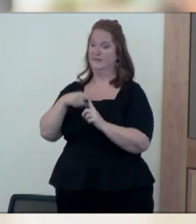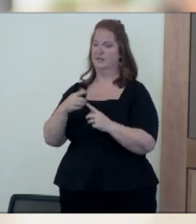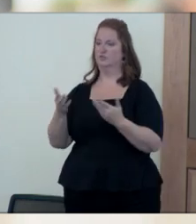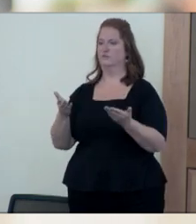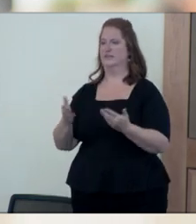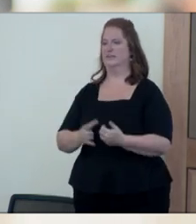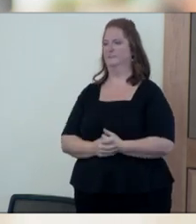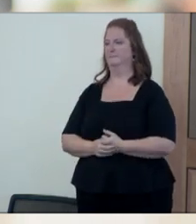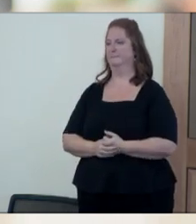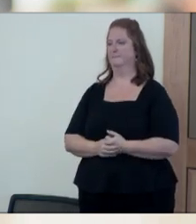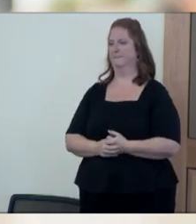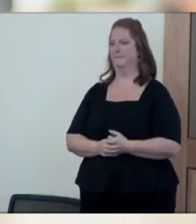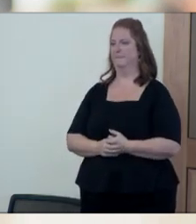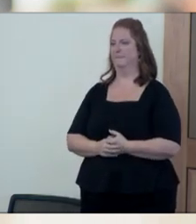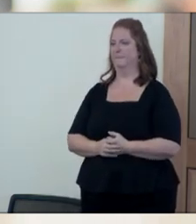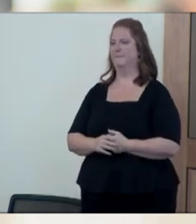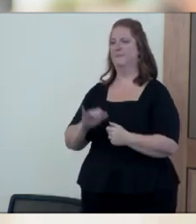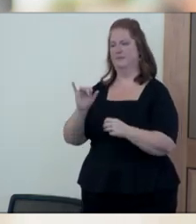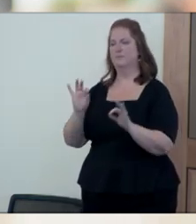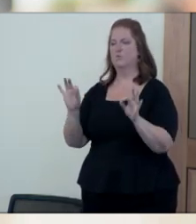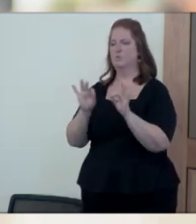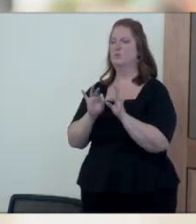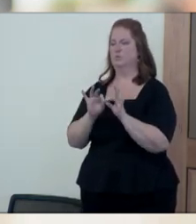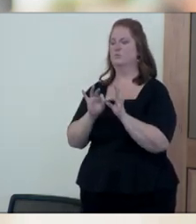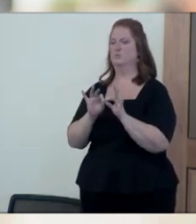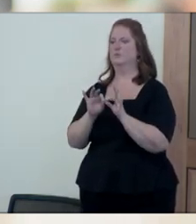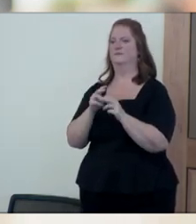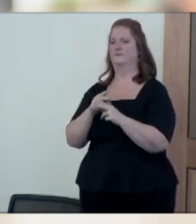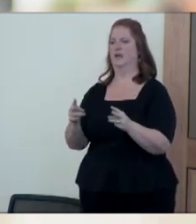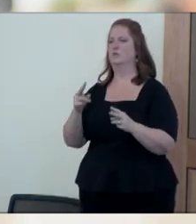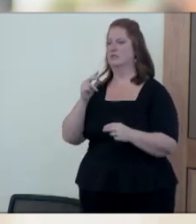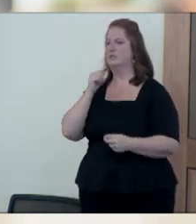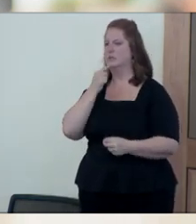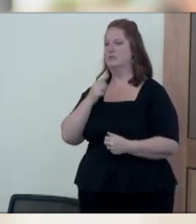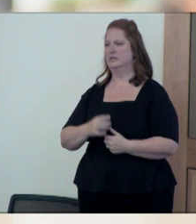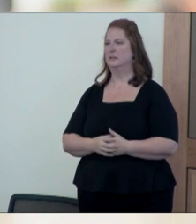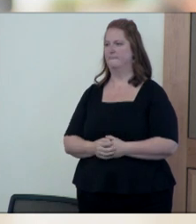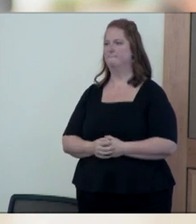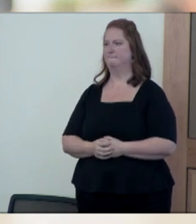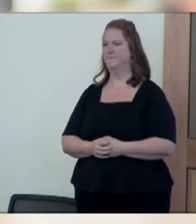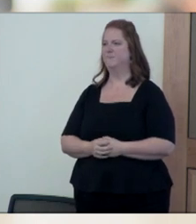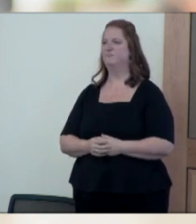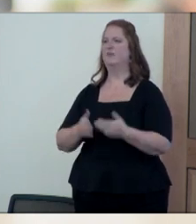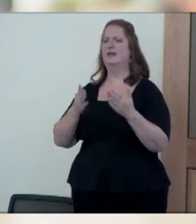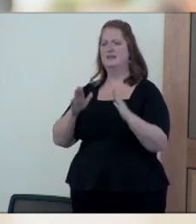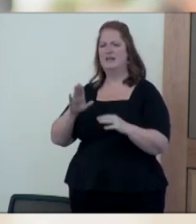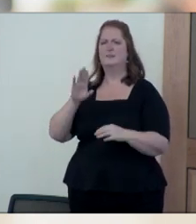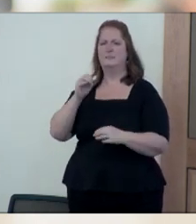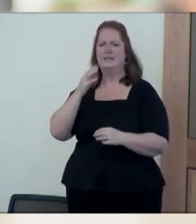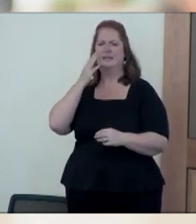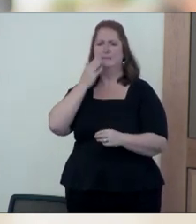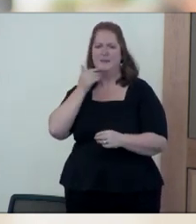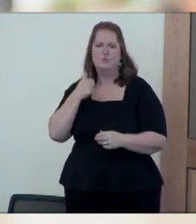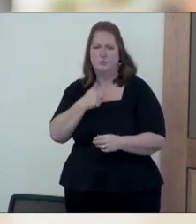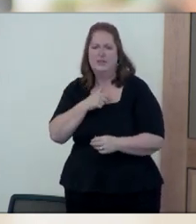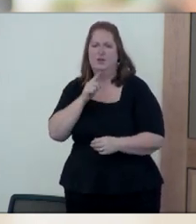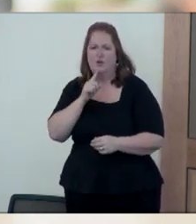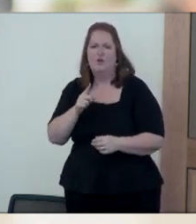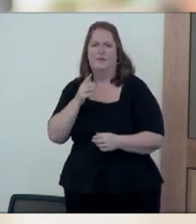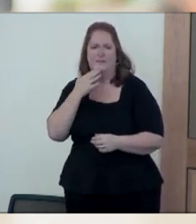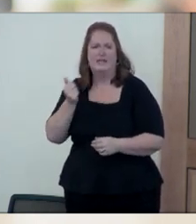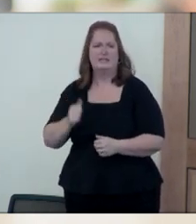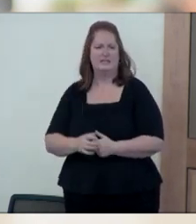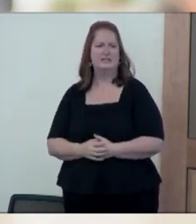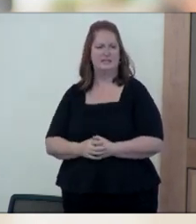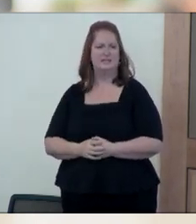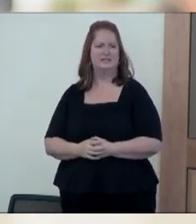service. It's critical that we take this very seriously. Let's be the best because we are the best. Let's